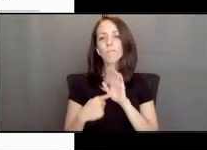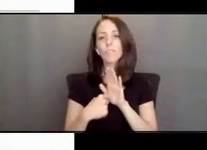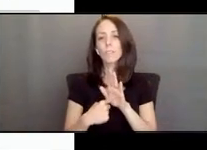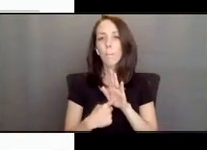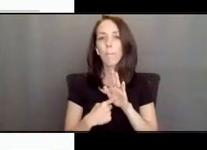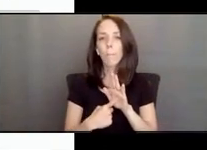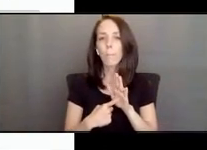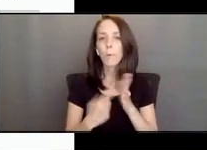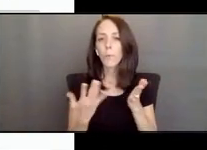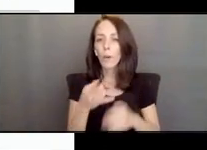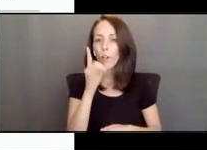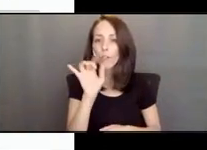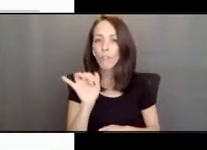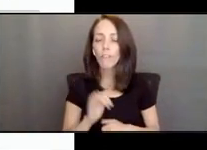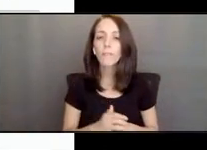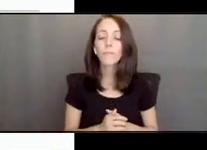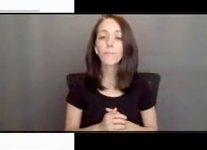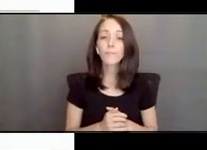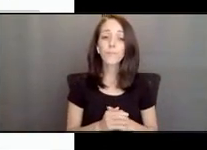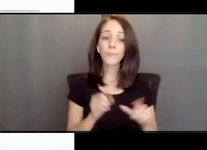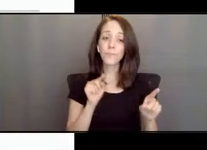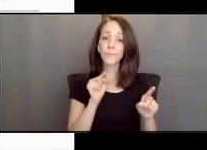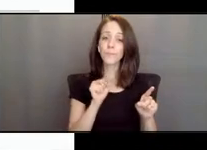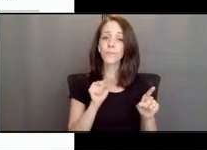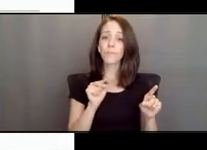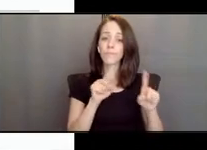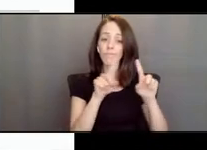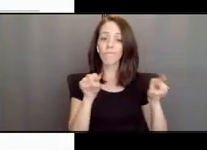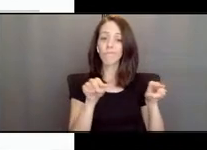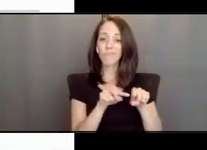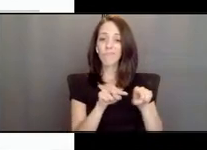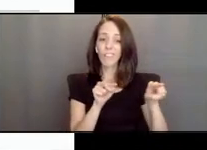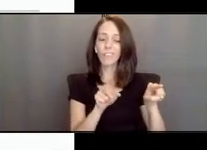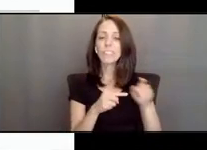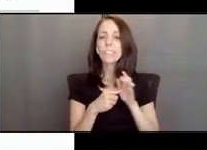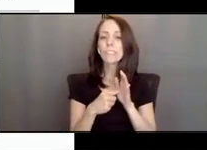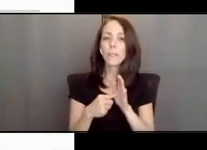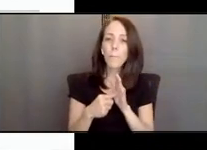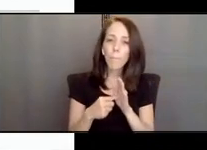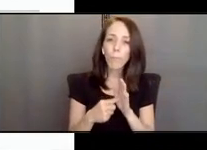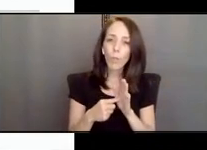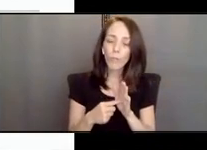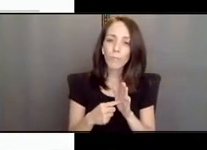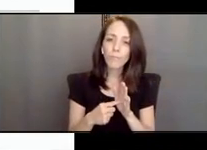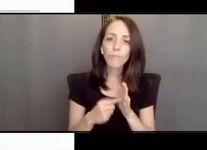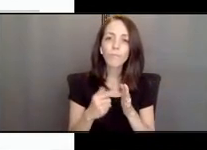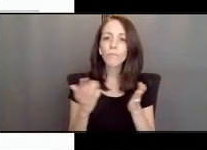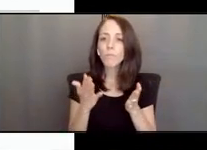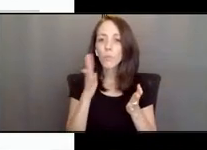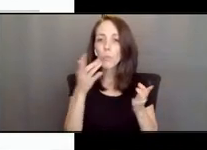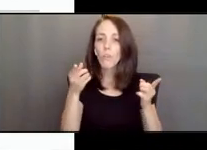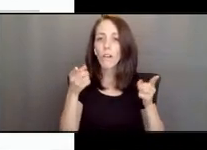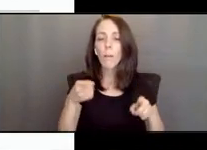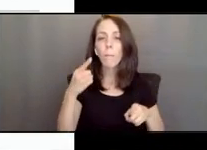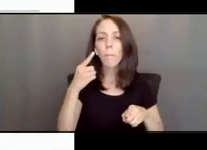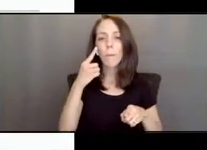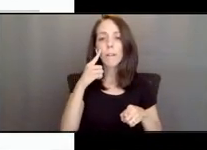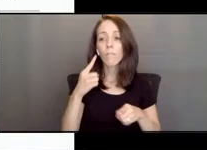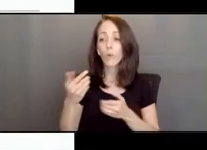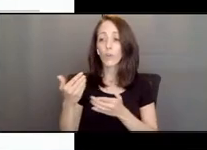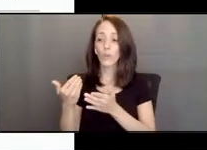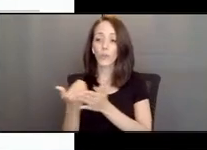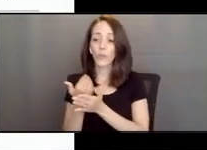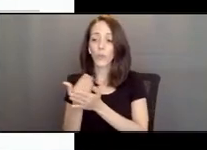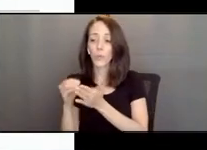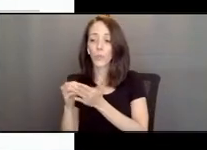like. So this is just a sample of what will happen for the entering classes